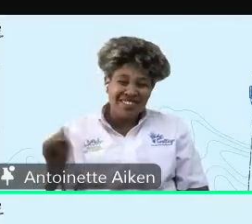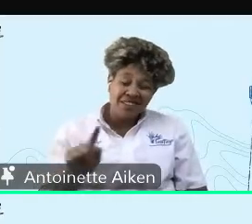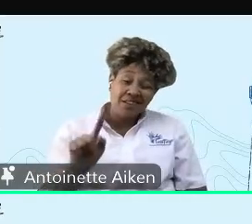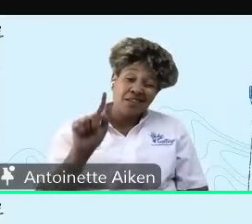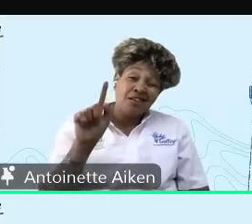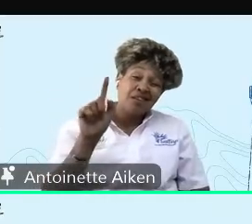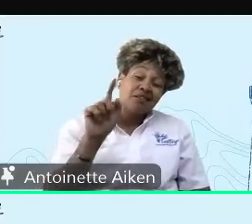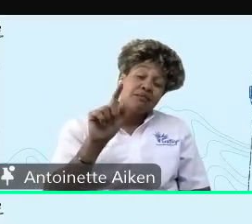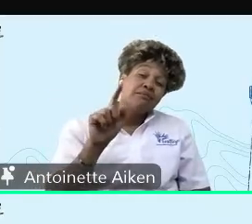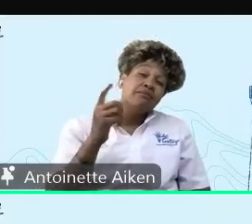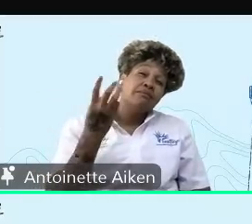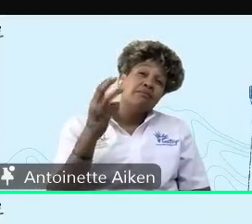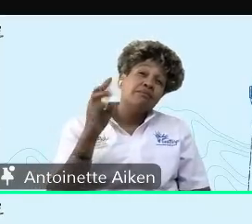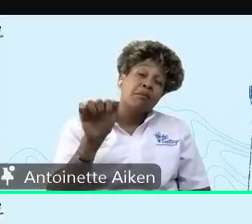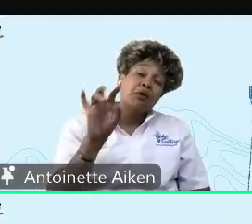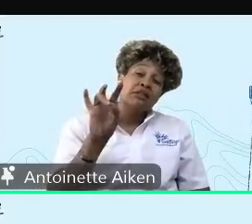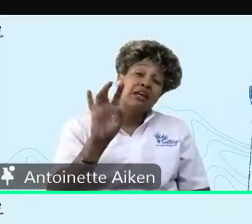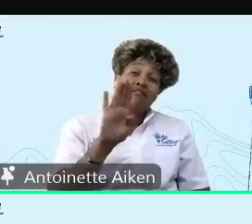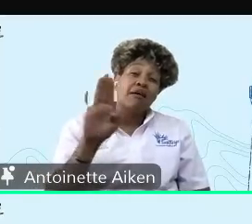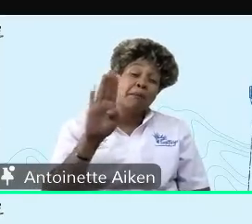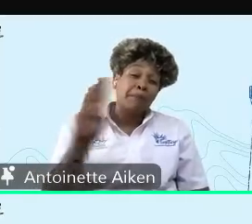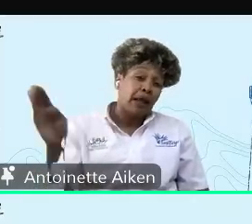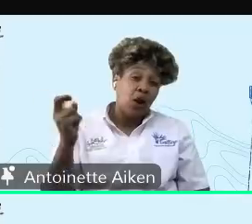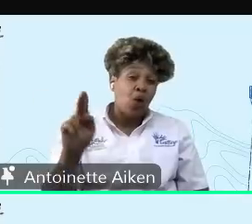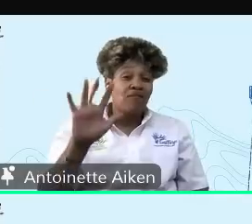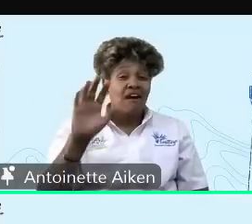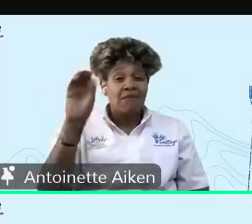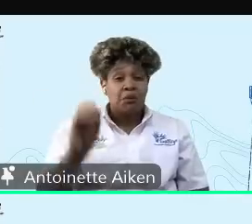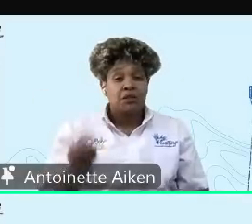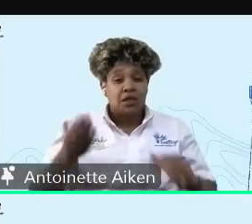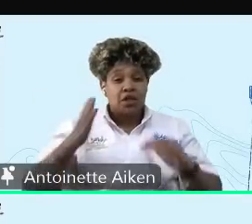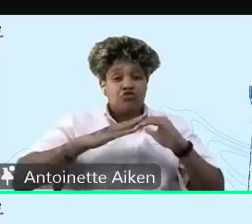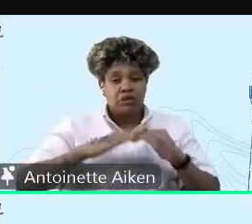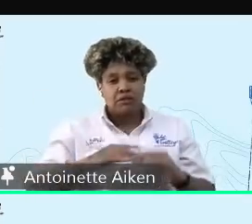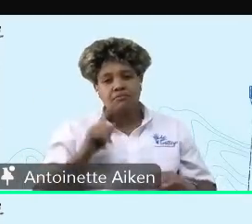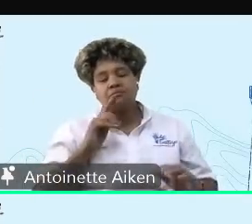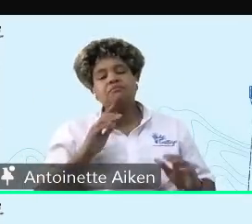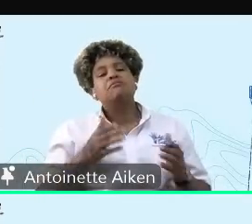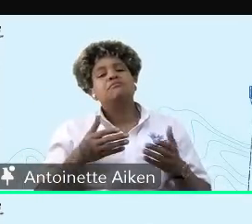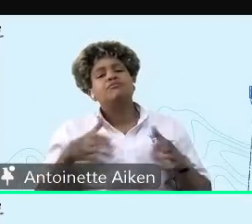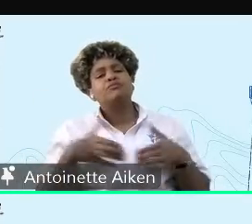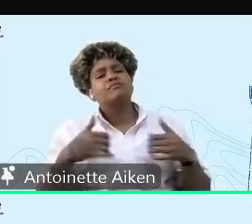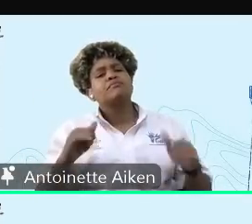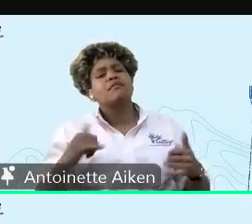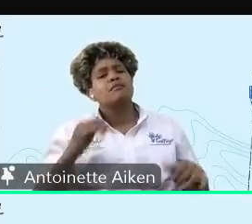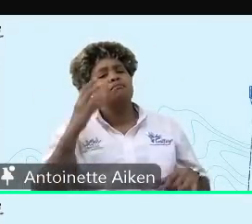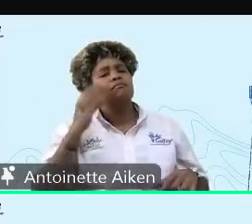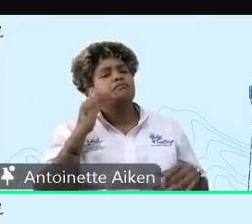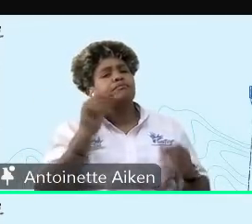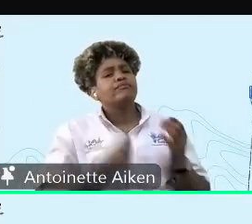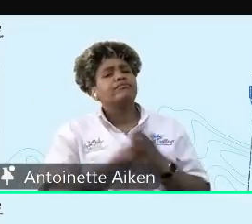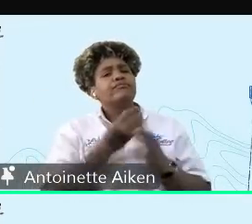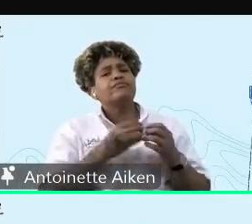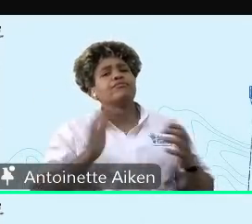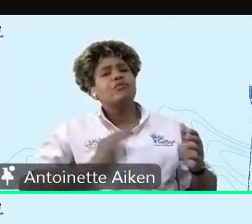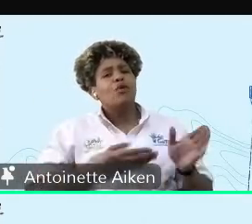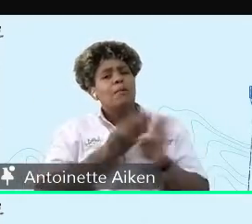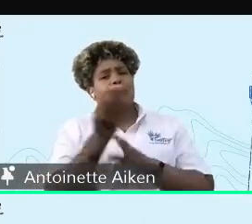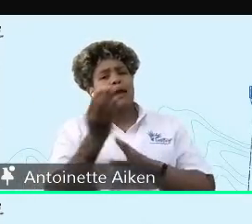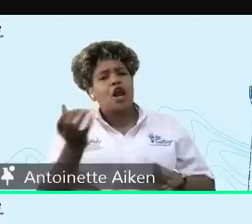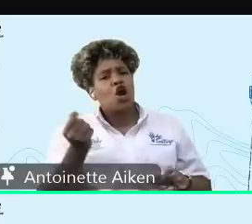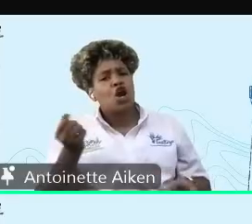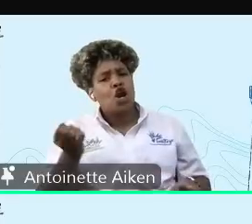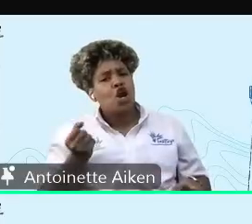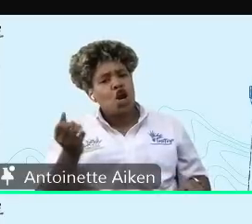116.7 billion, or 5% over the prior year. The group continues to experience growth in our main earning